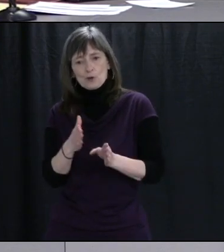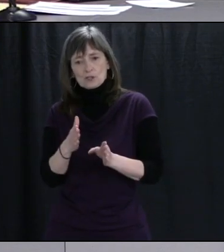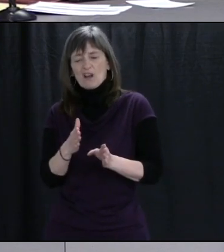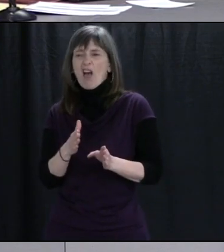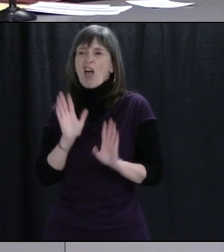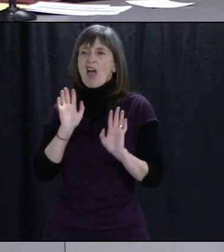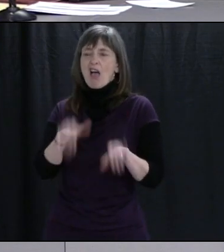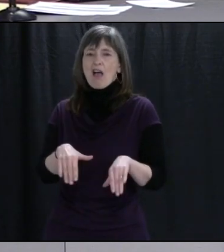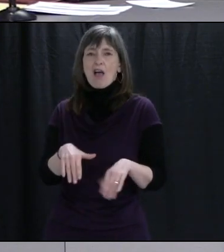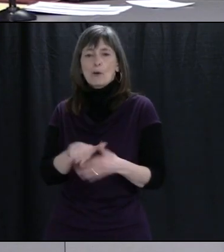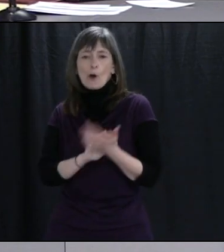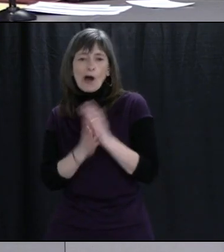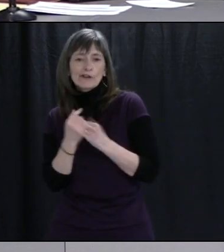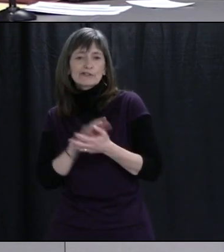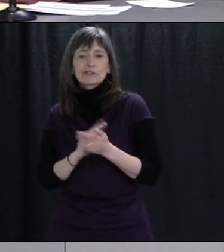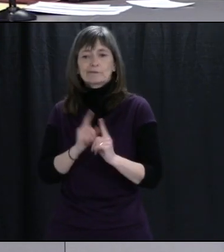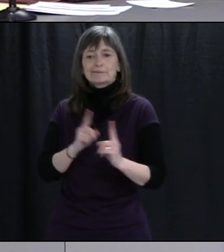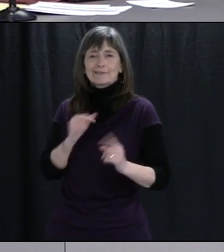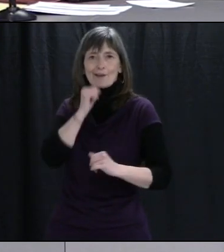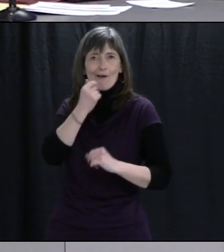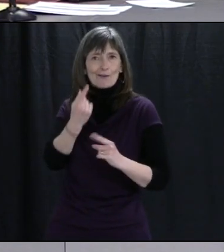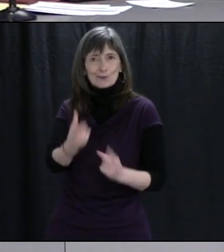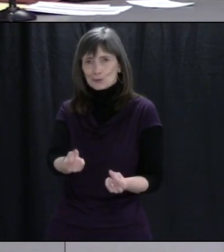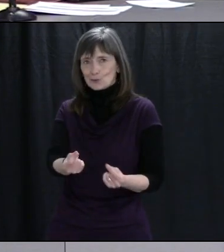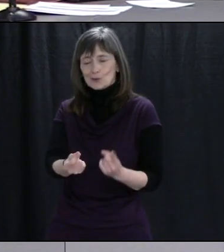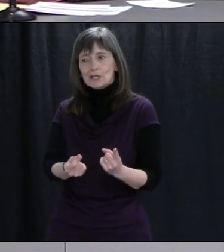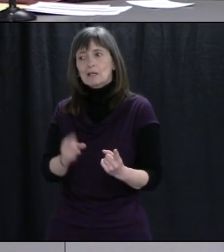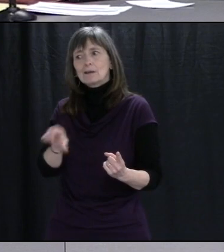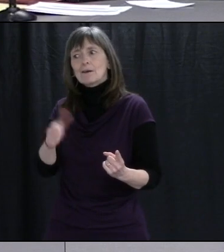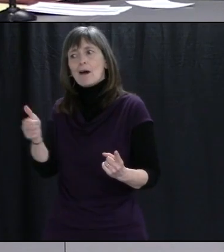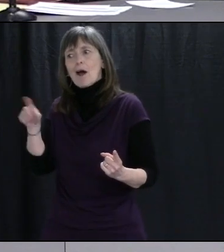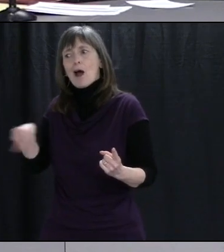about that situation, particularly with other people living in that home?